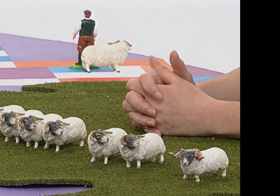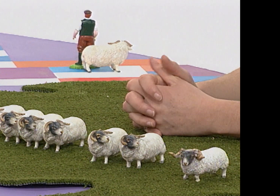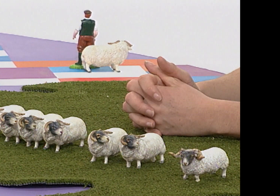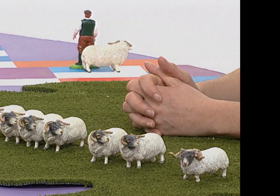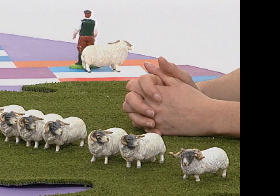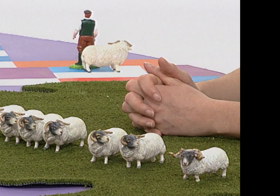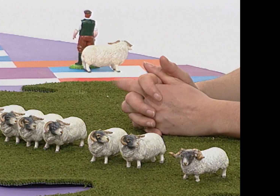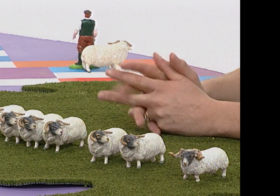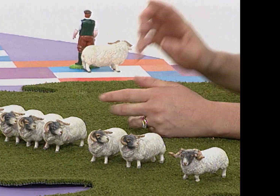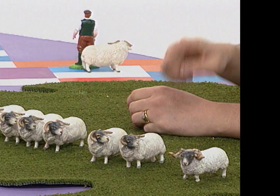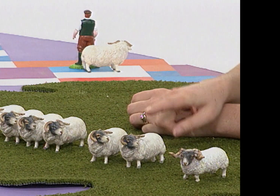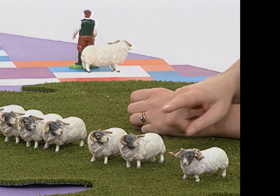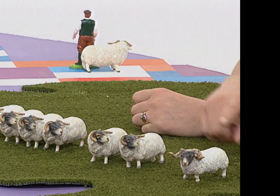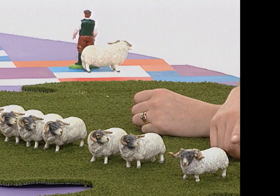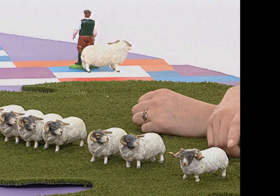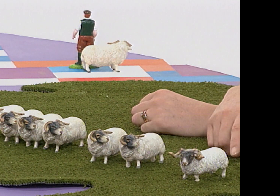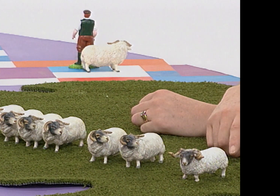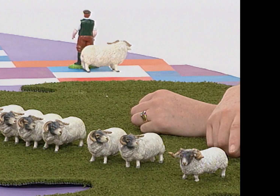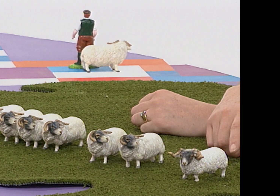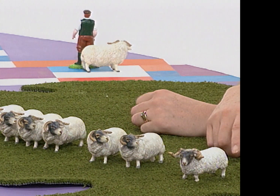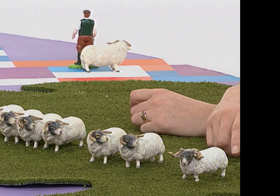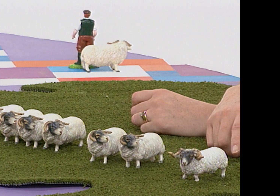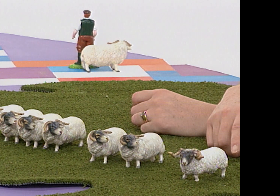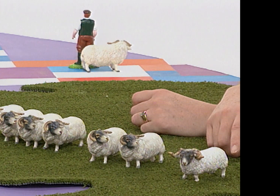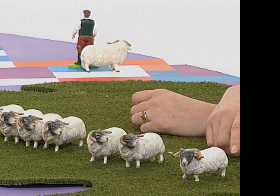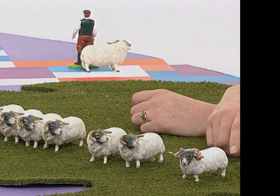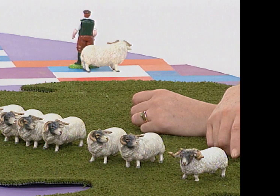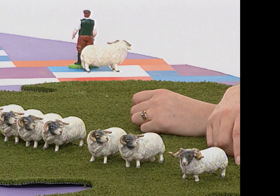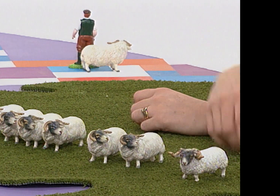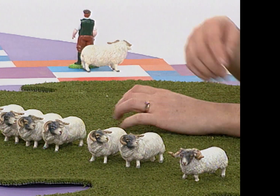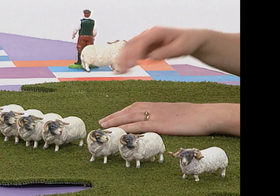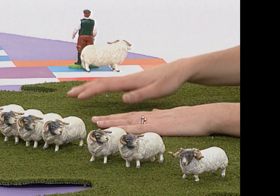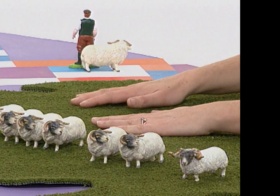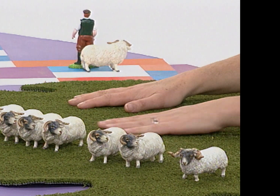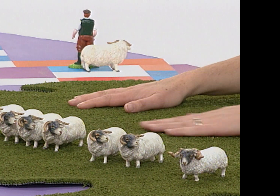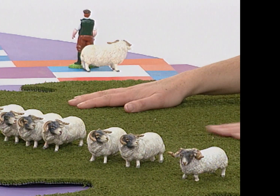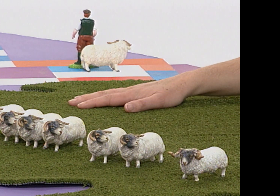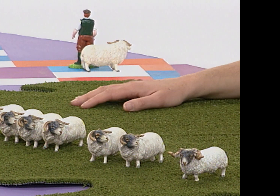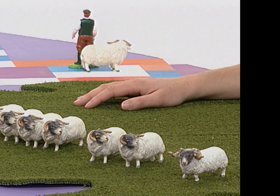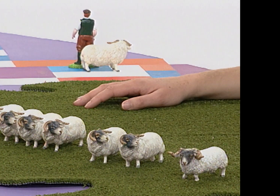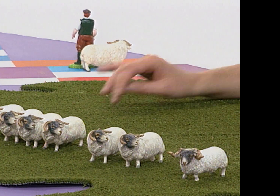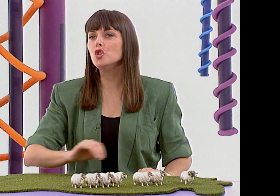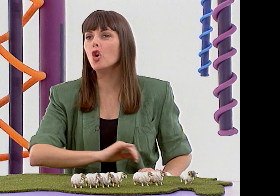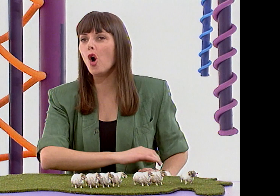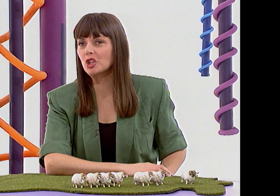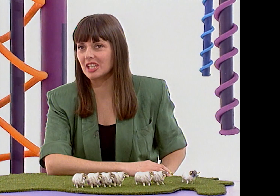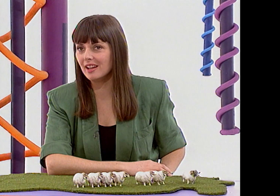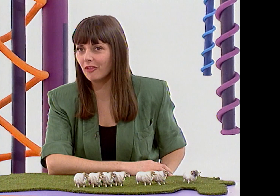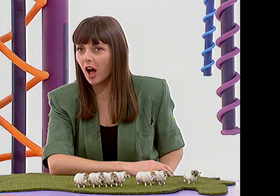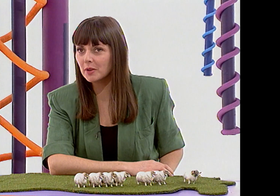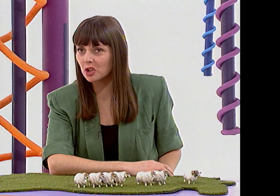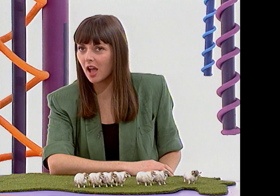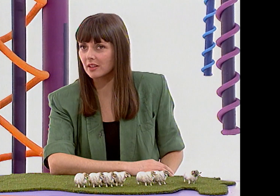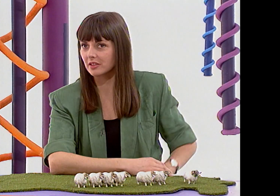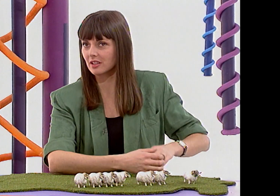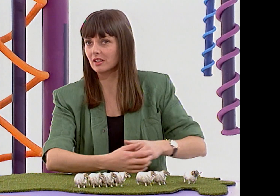one, right? You've got a half, and a quarter, and an eighth. doesn't add up to one. adds up to one less, an eighth. Ah! eighths. Naughty